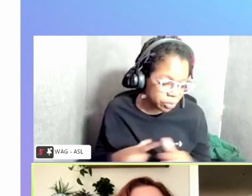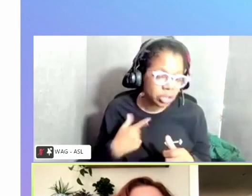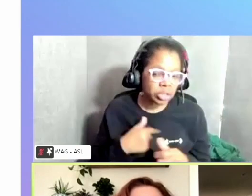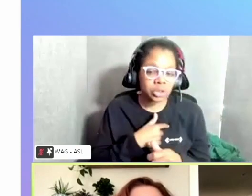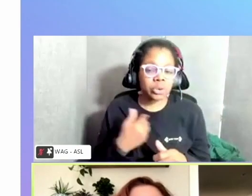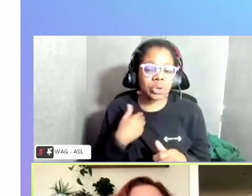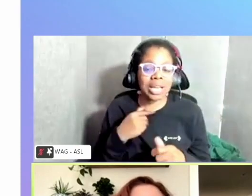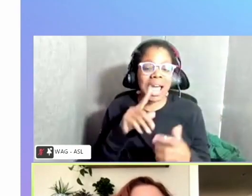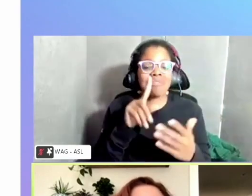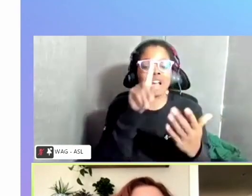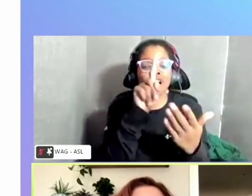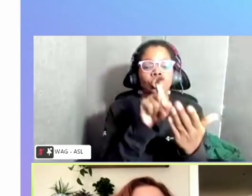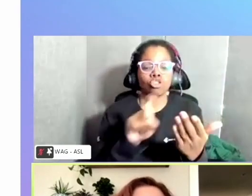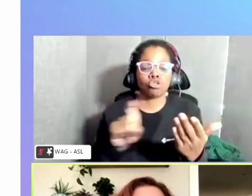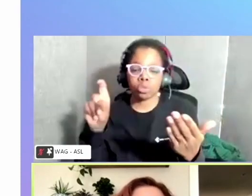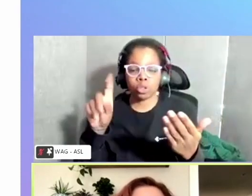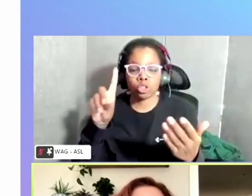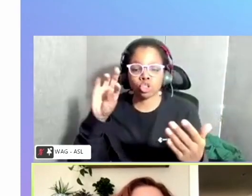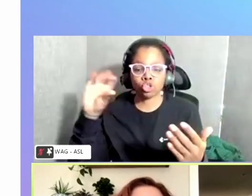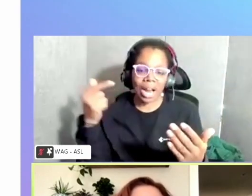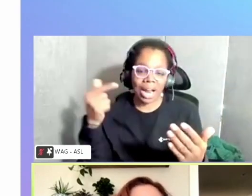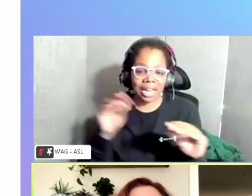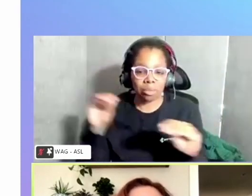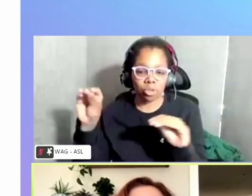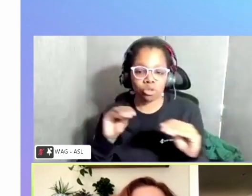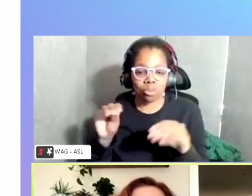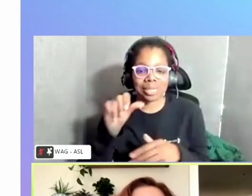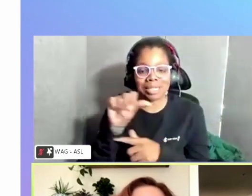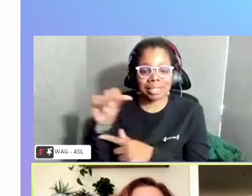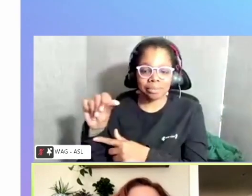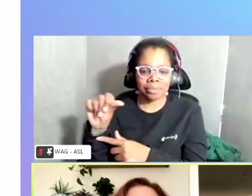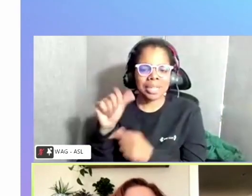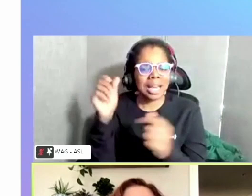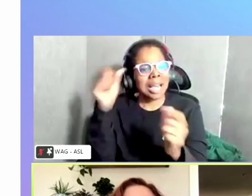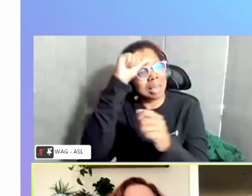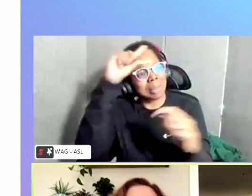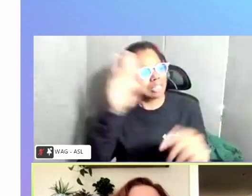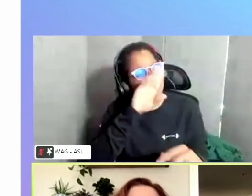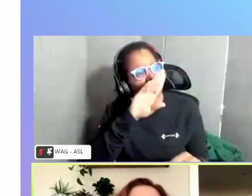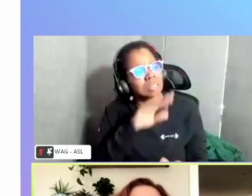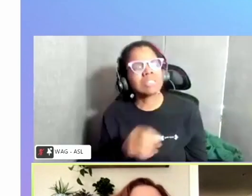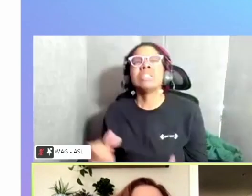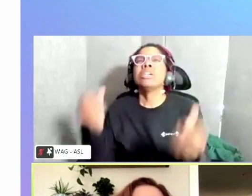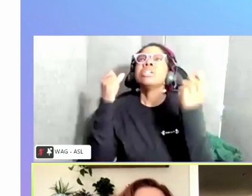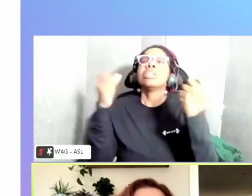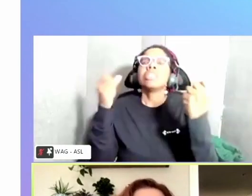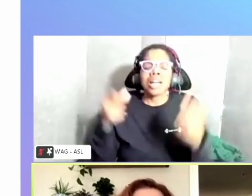dragging movements, and this one is at level AA. Imagine the following frustration. "Ugh, I